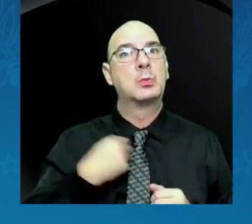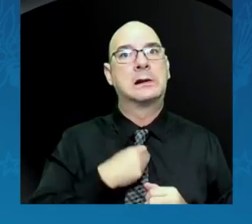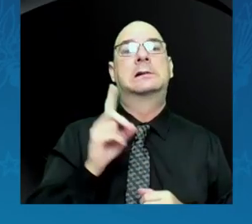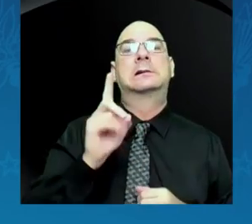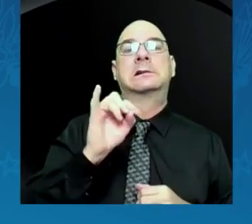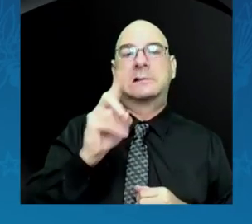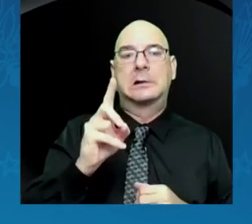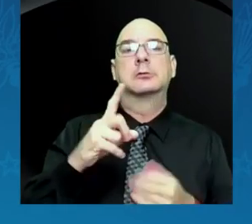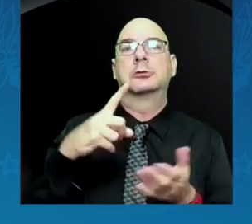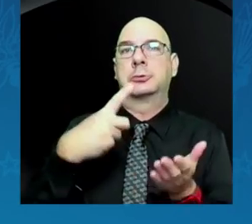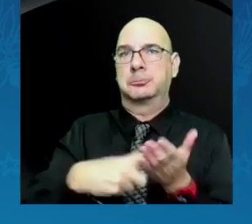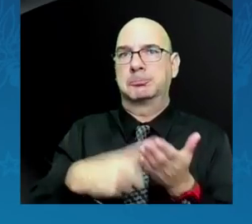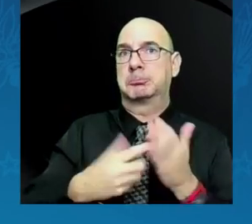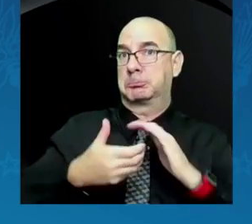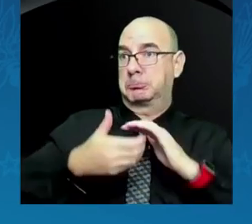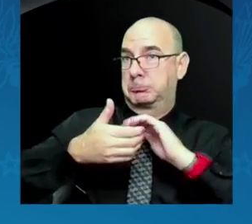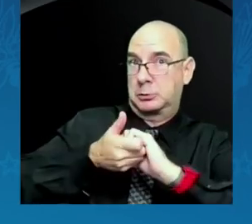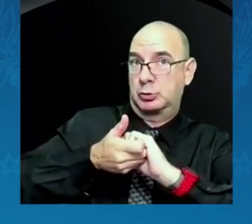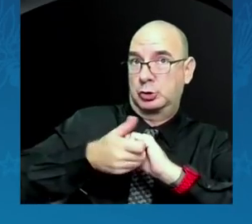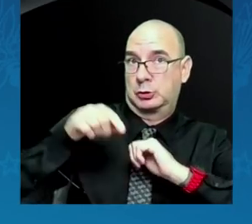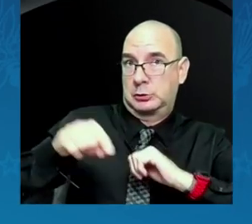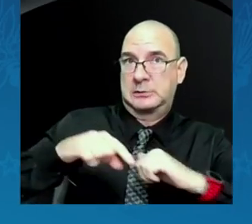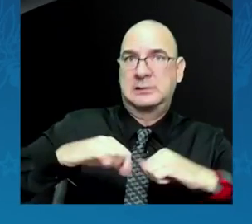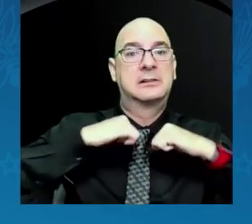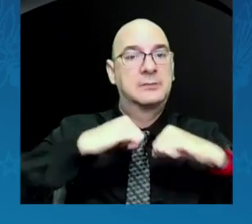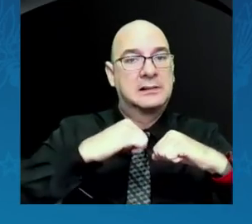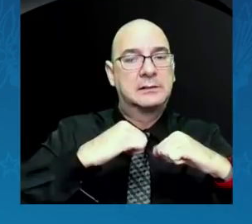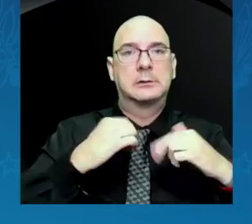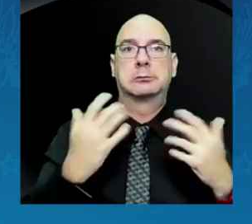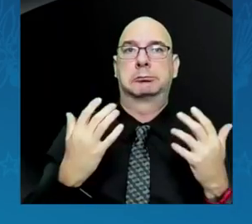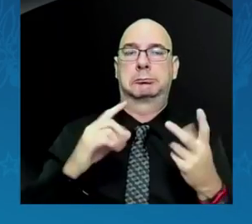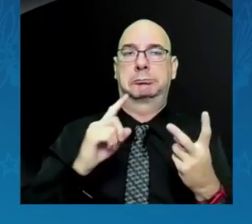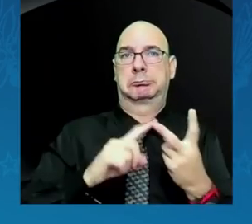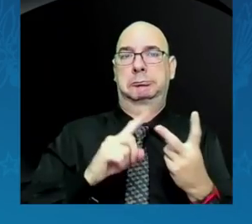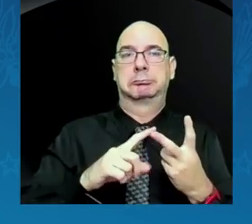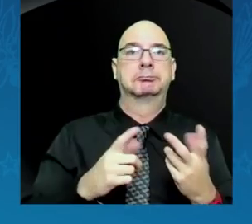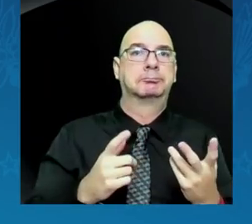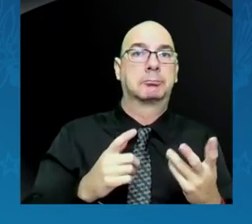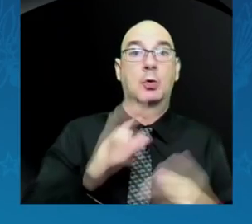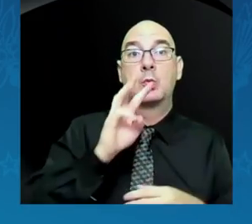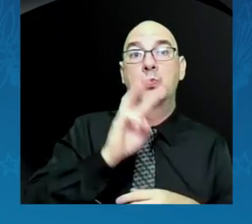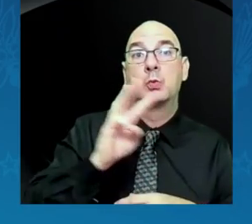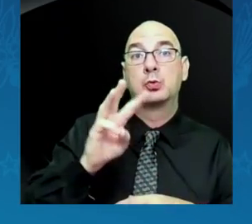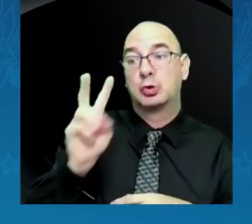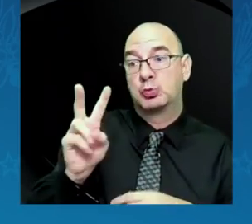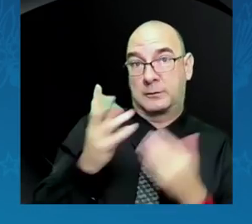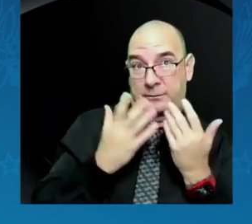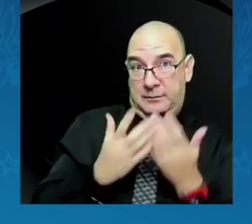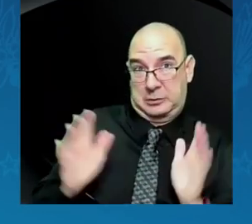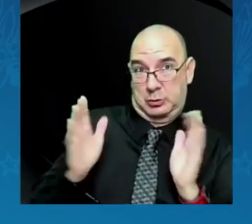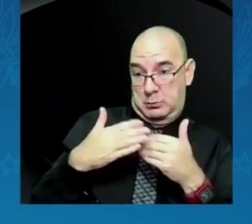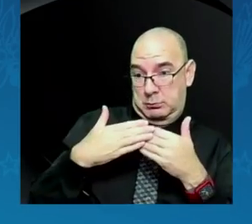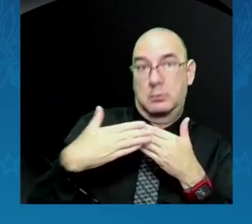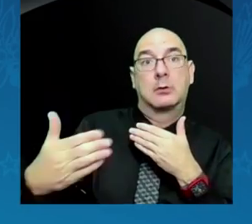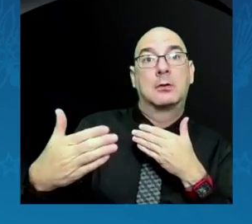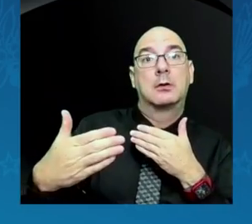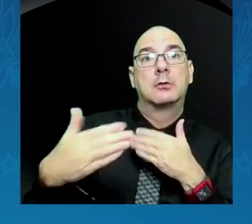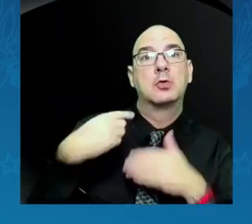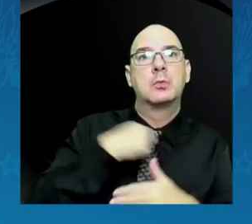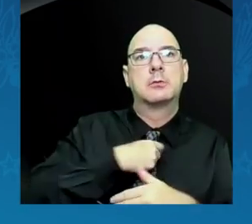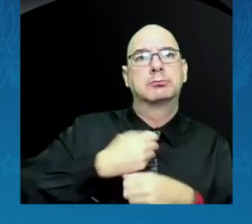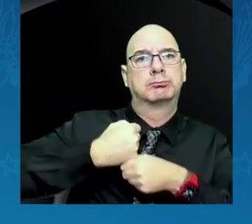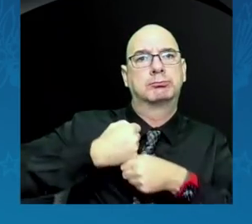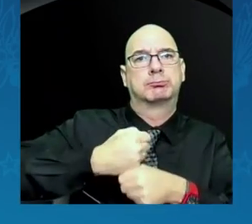did discuss the fact that after World War II, we created a transatlantic